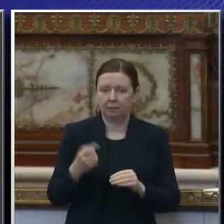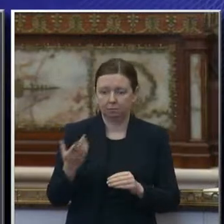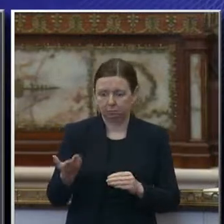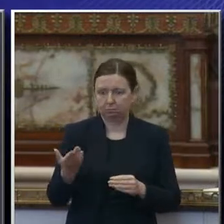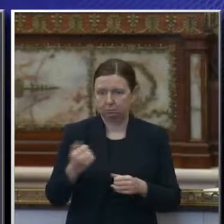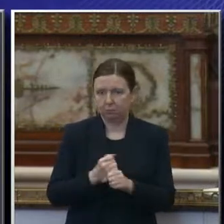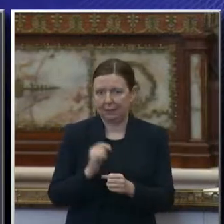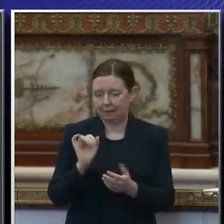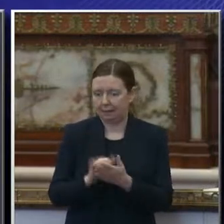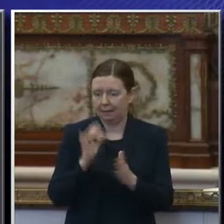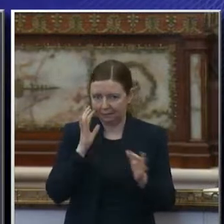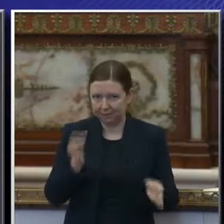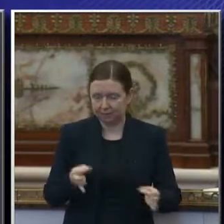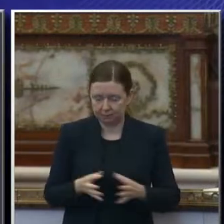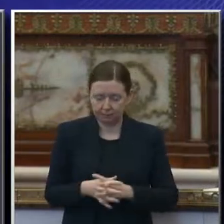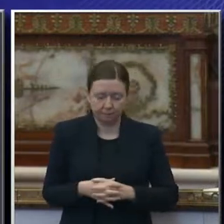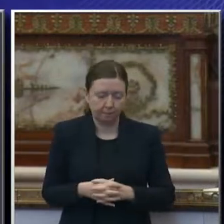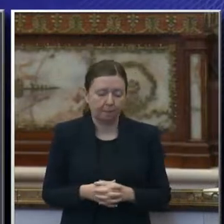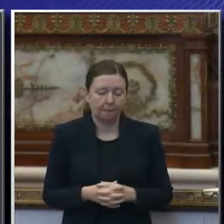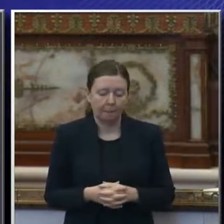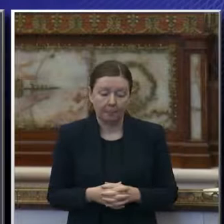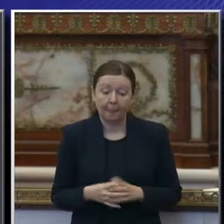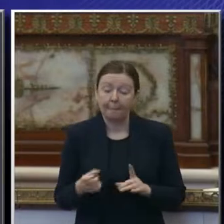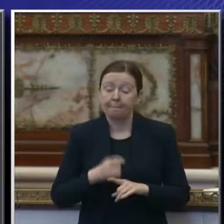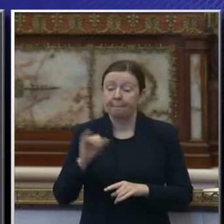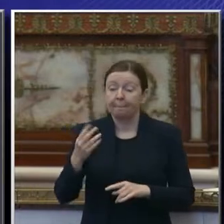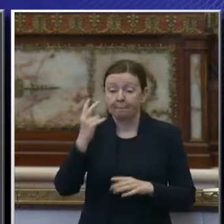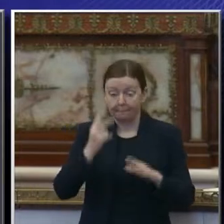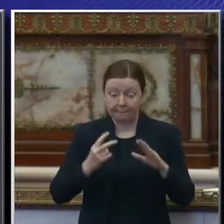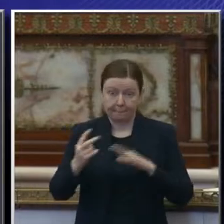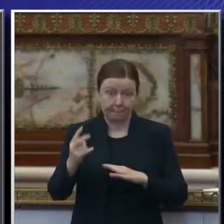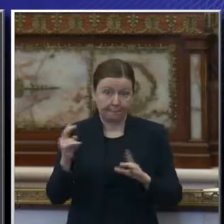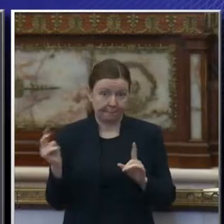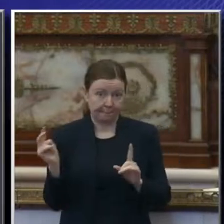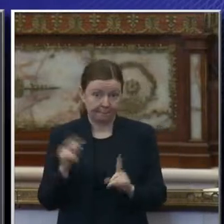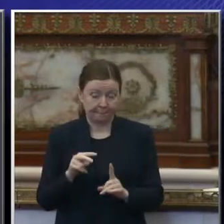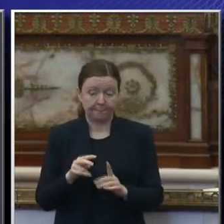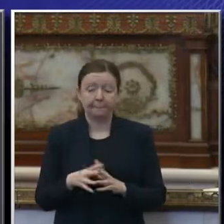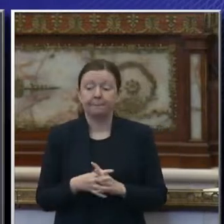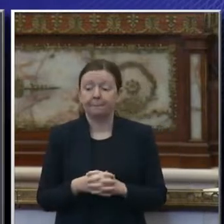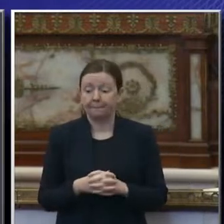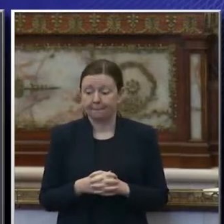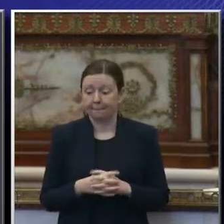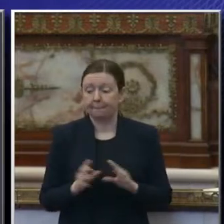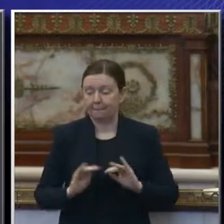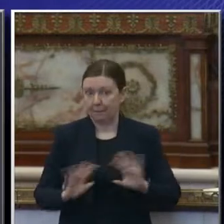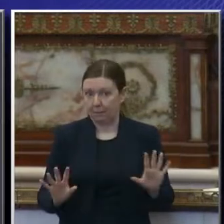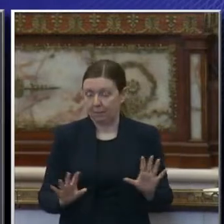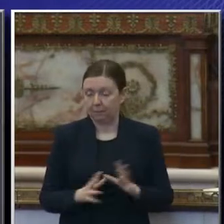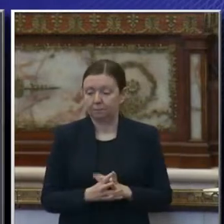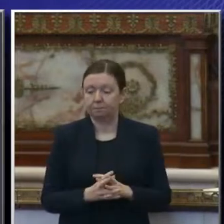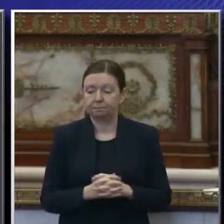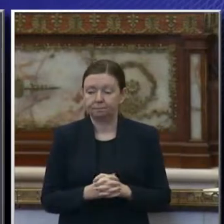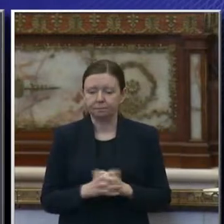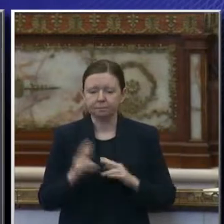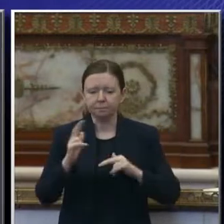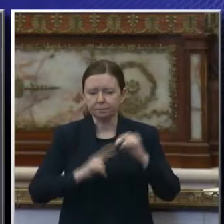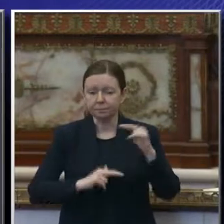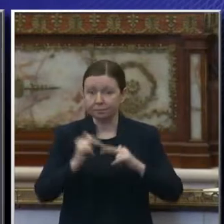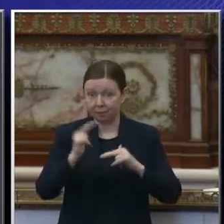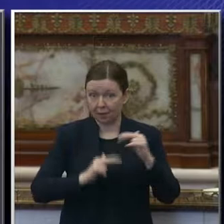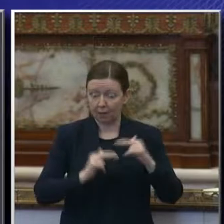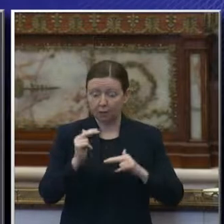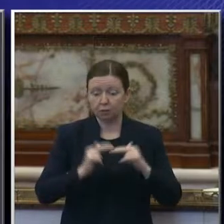making? So I would say from the job projection perspective, just to be clear, the construction, the